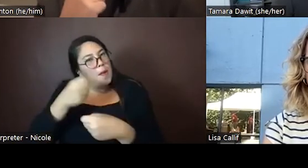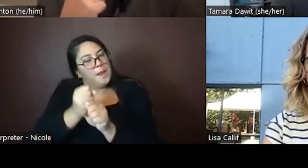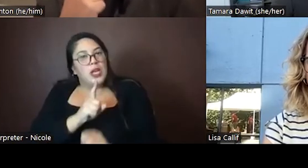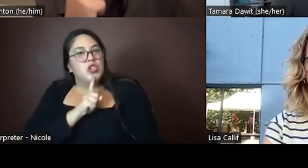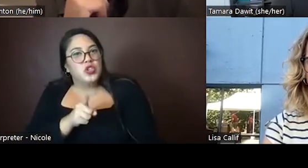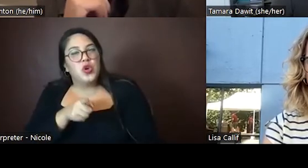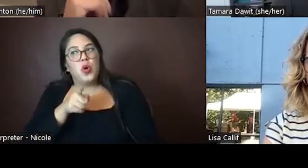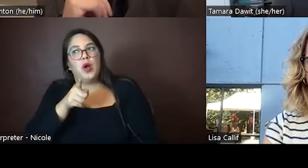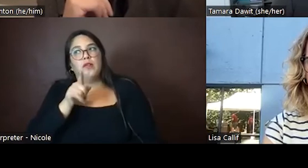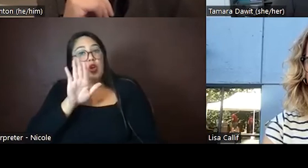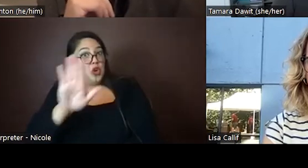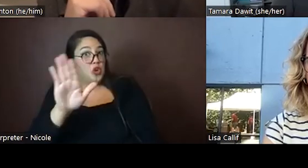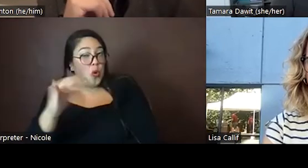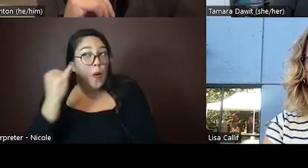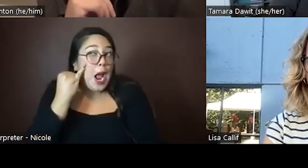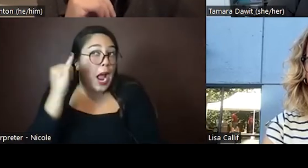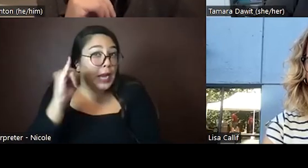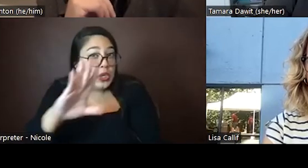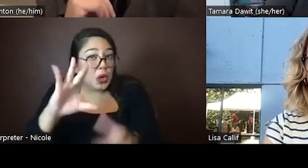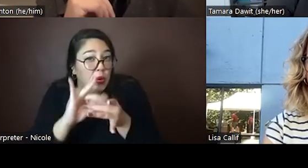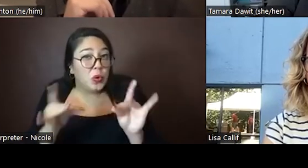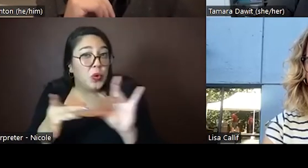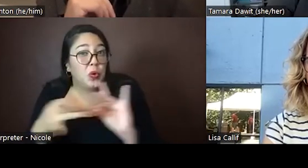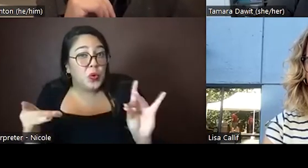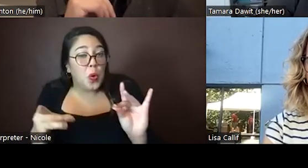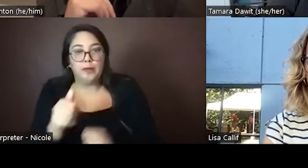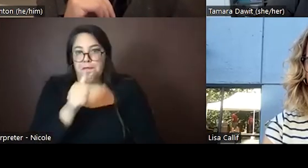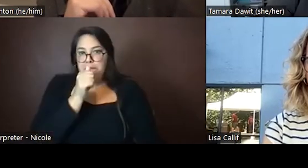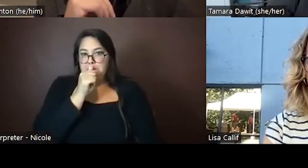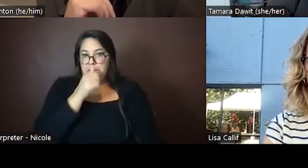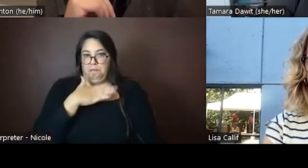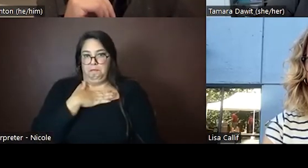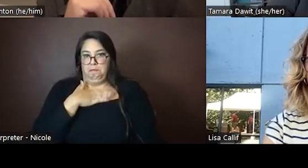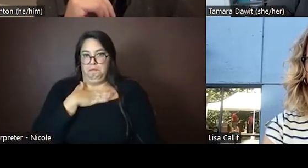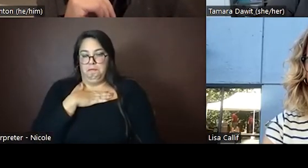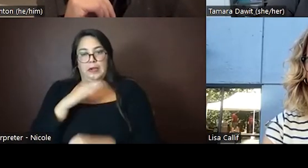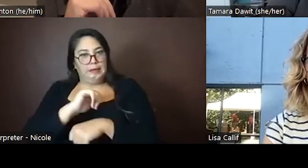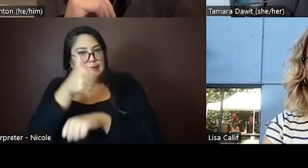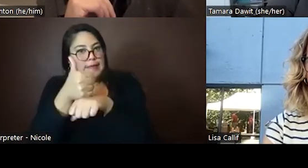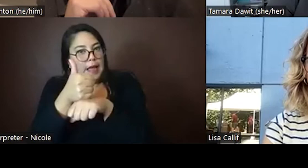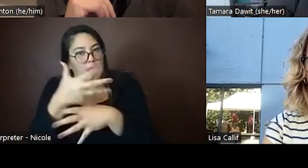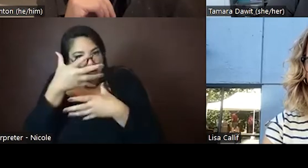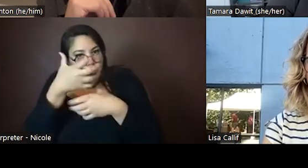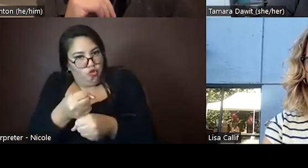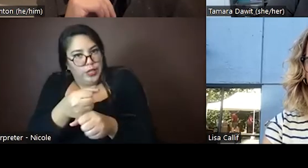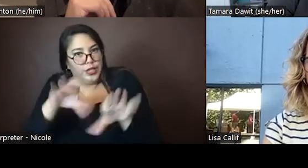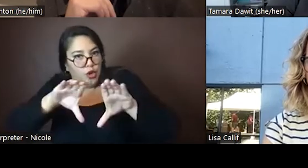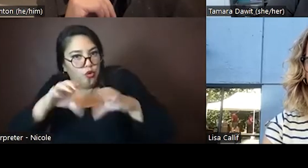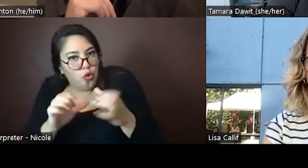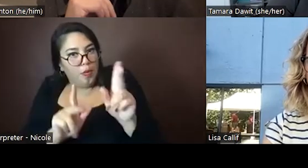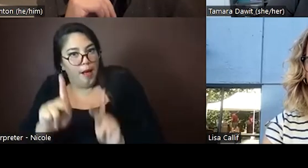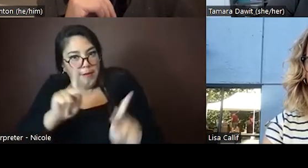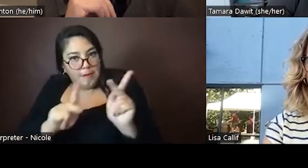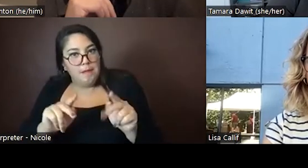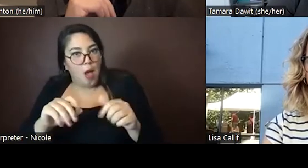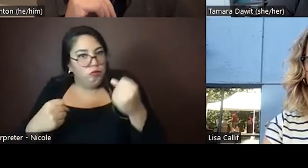cards close to your chest as you're really developing it, create a brain trust around your idea, and really before you bring it out into the